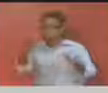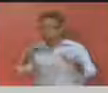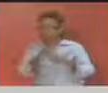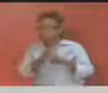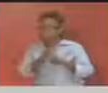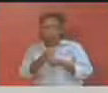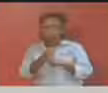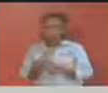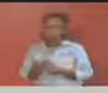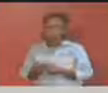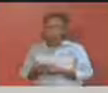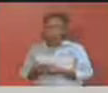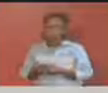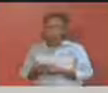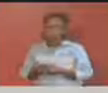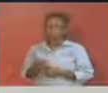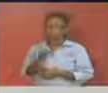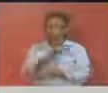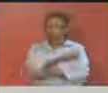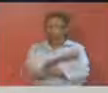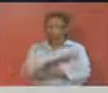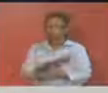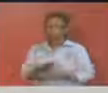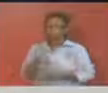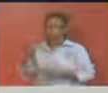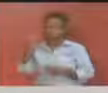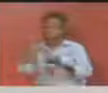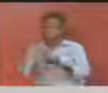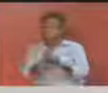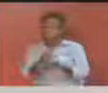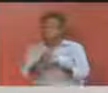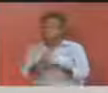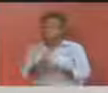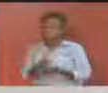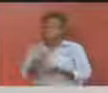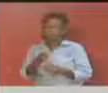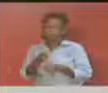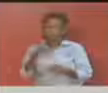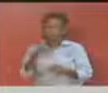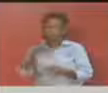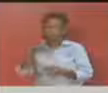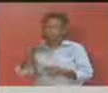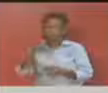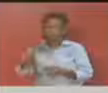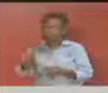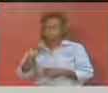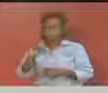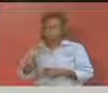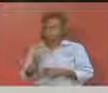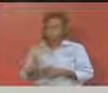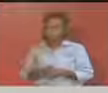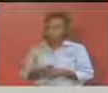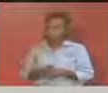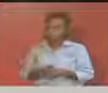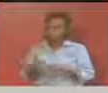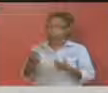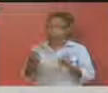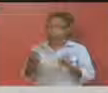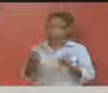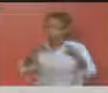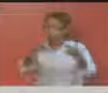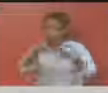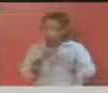WHO approved vaccines from sites that are approved by WHO?